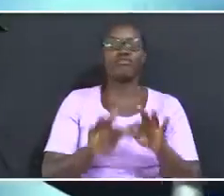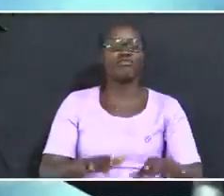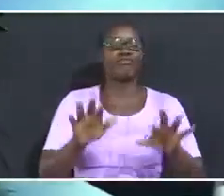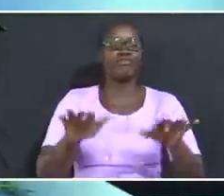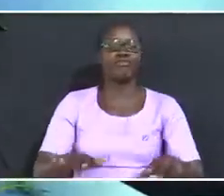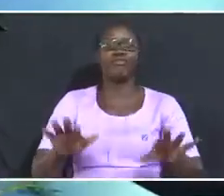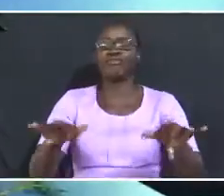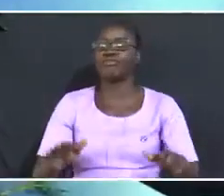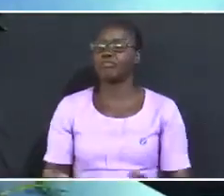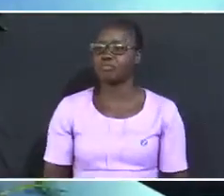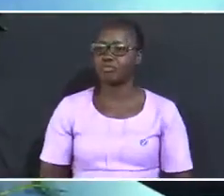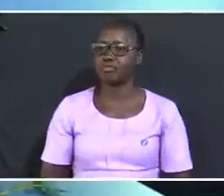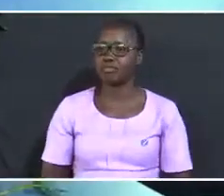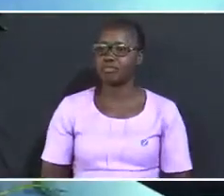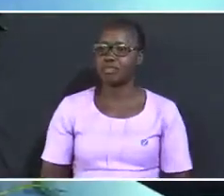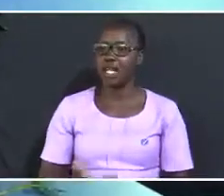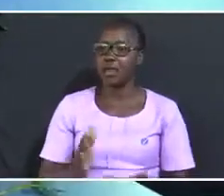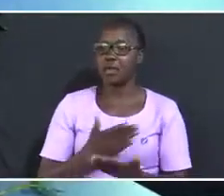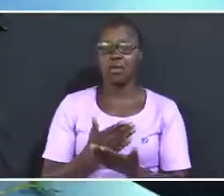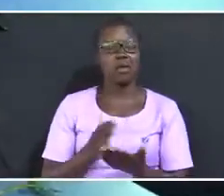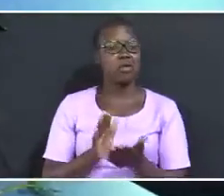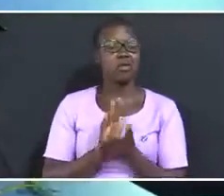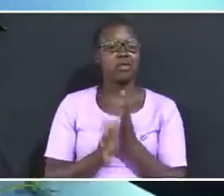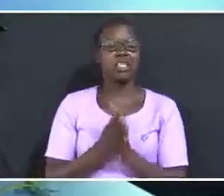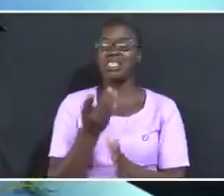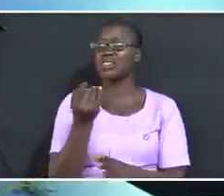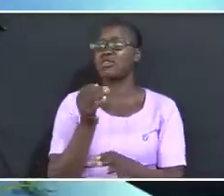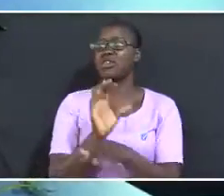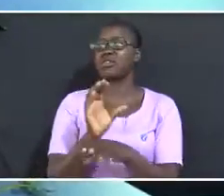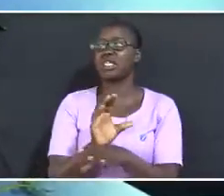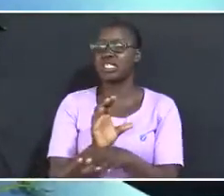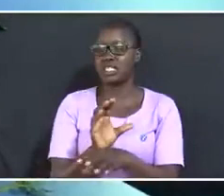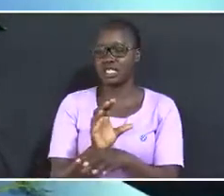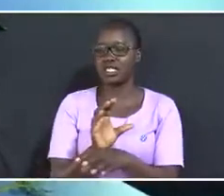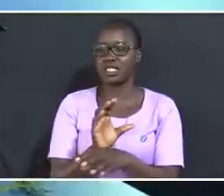instruments. And very few churches